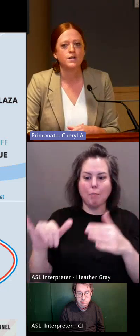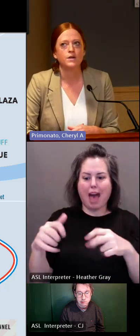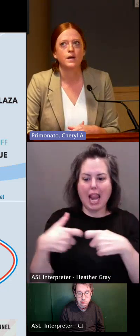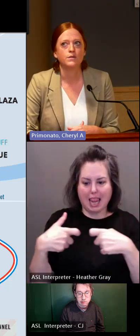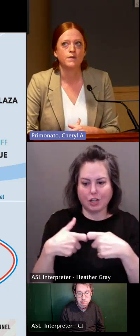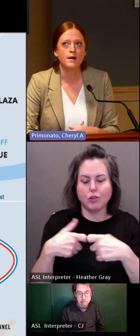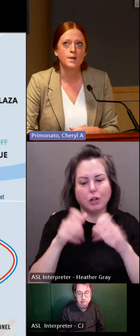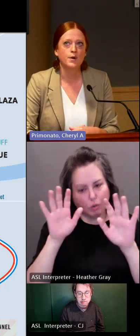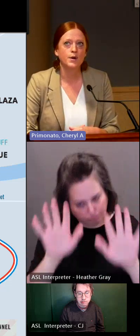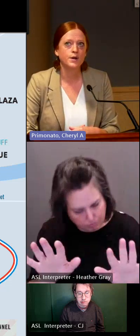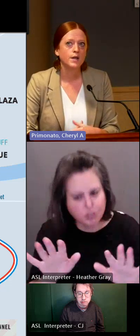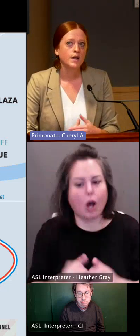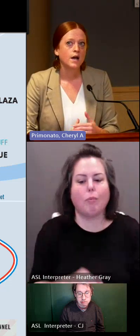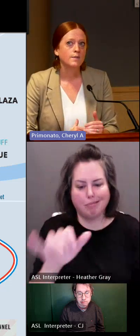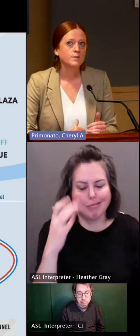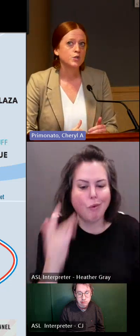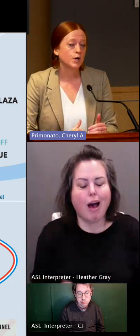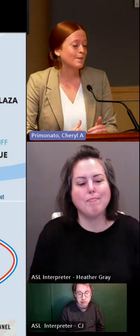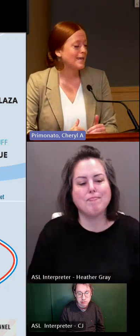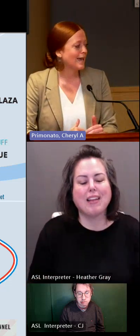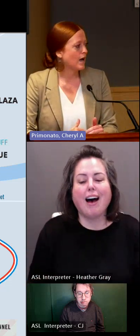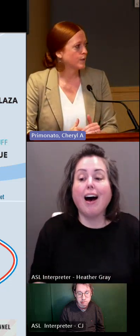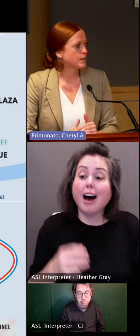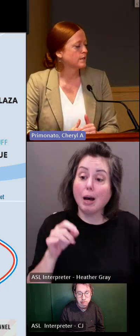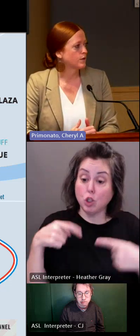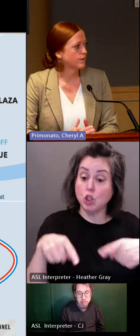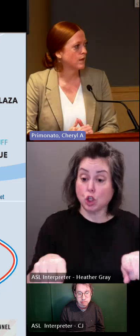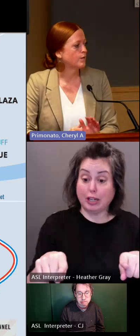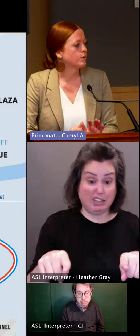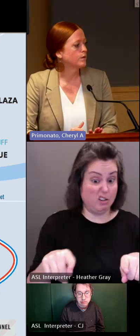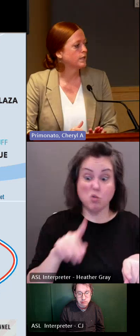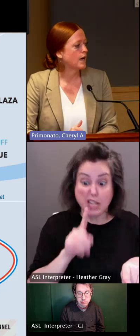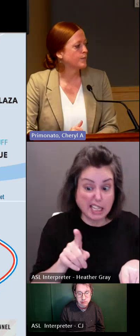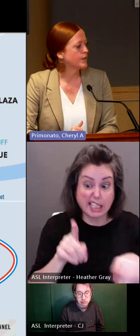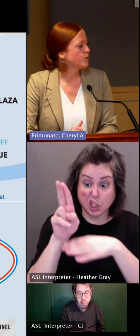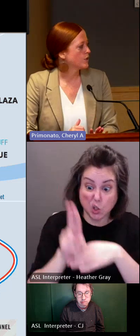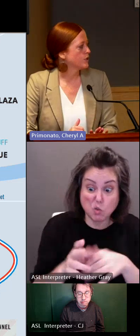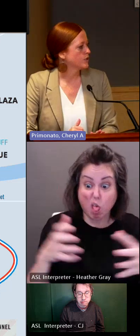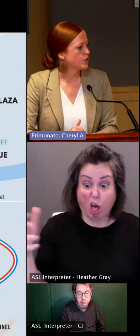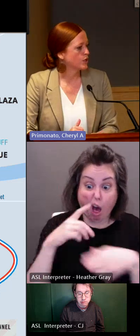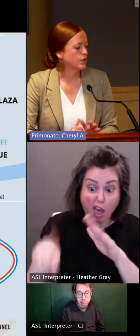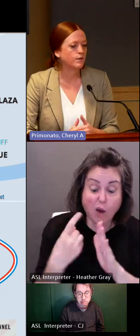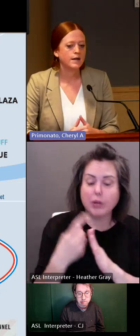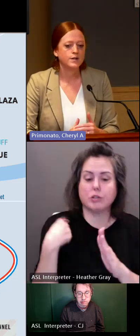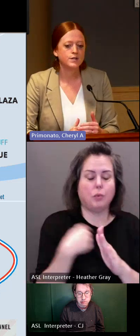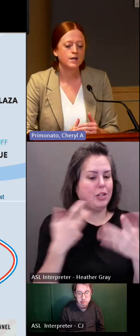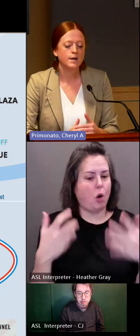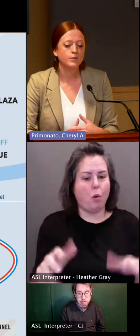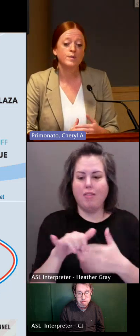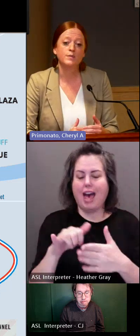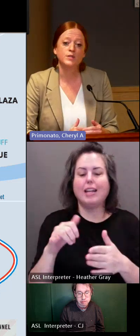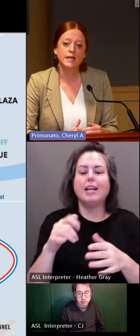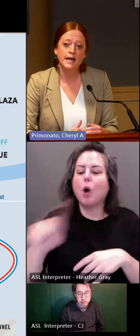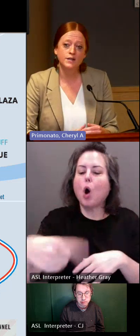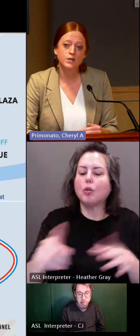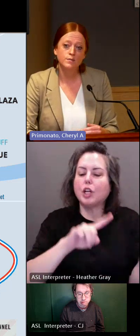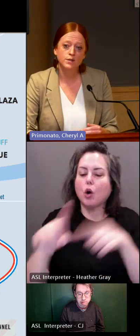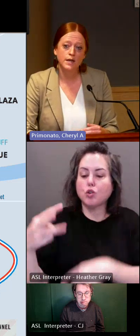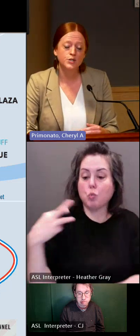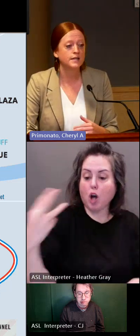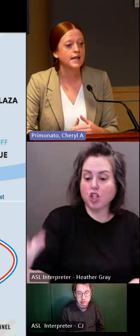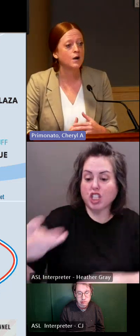Arlington Avenue through that neighborhood. During peak hours, the Silver Line will only operate to Washington Junction. Riders will be able to